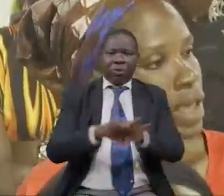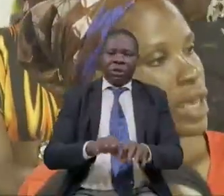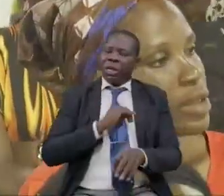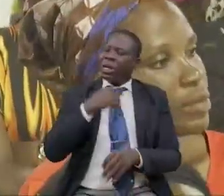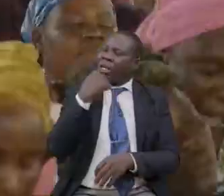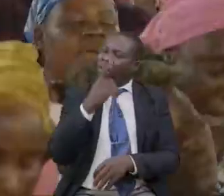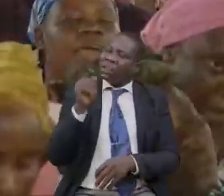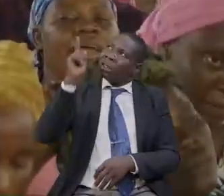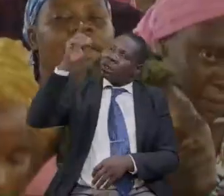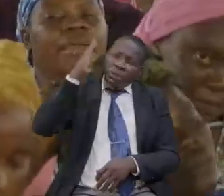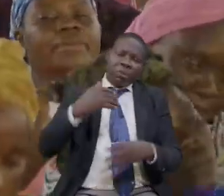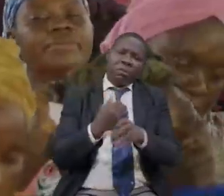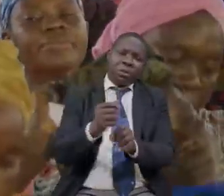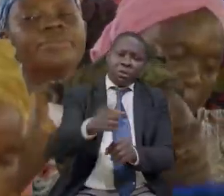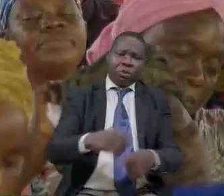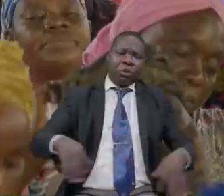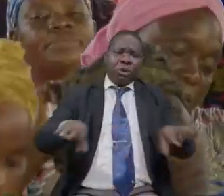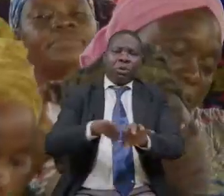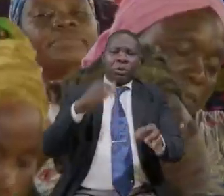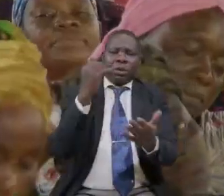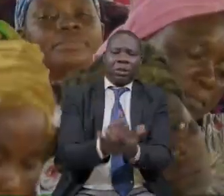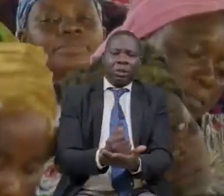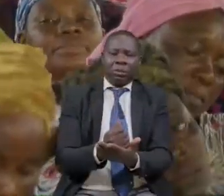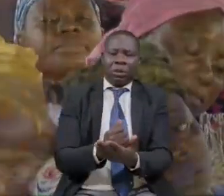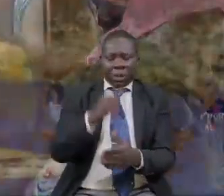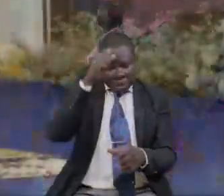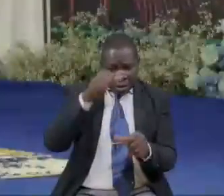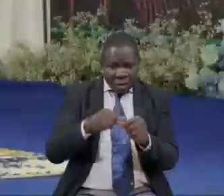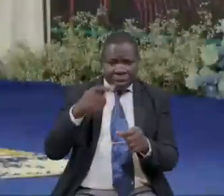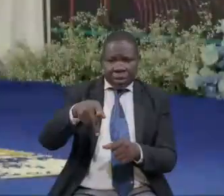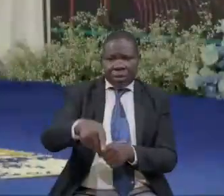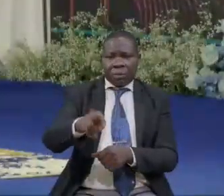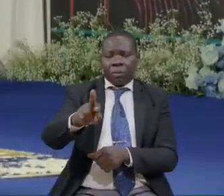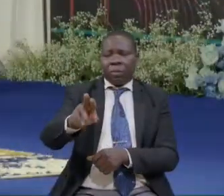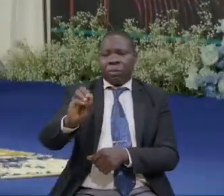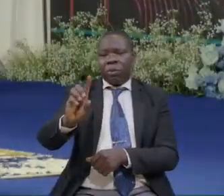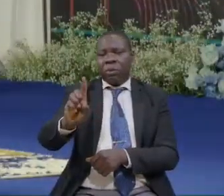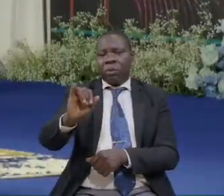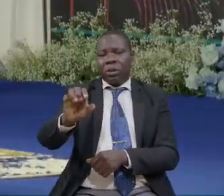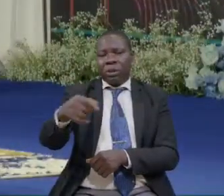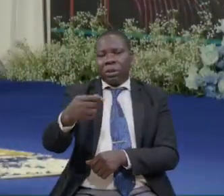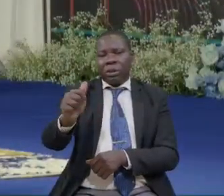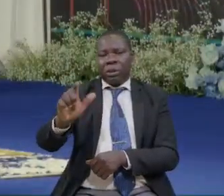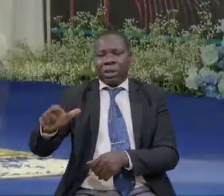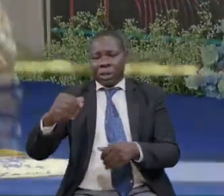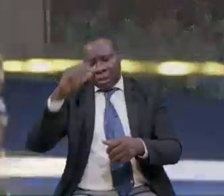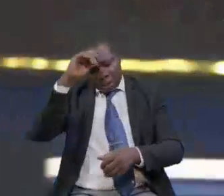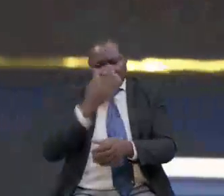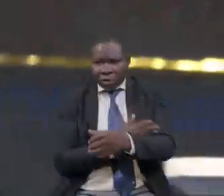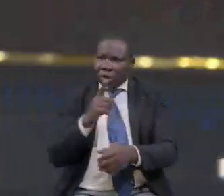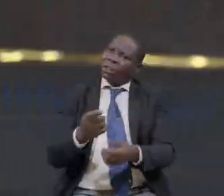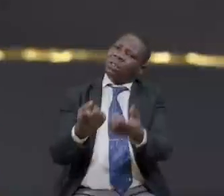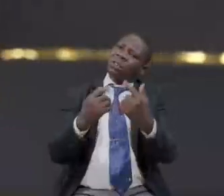worthy. Remember the prodigal son? He came and he said, I am